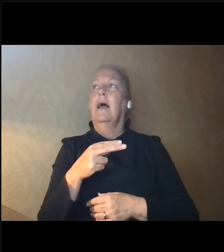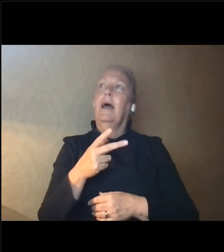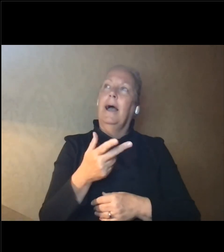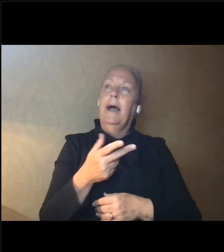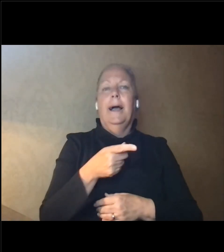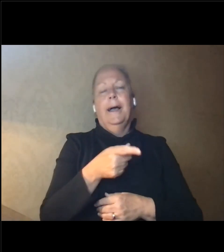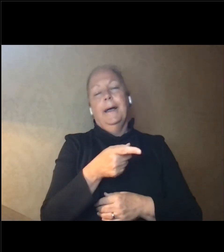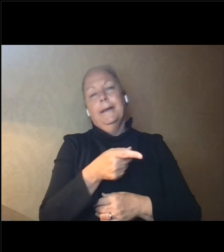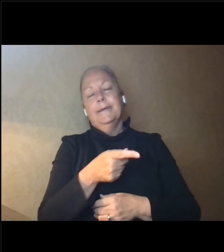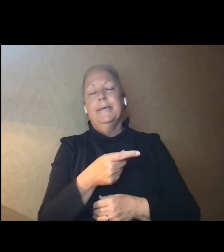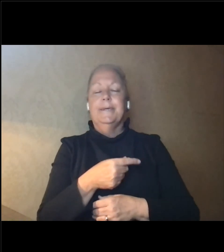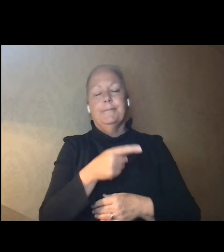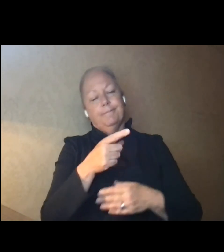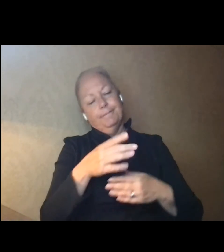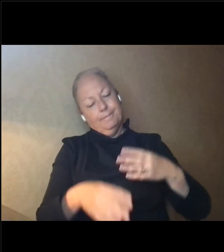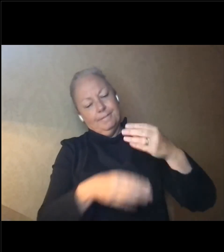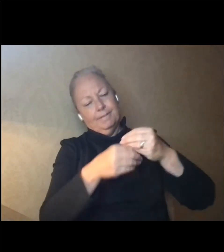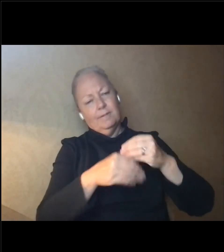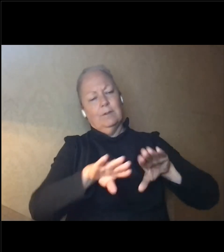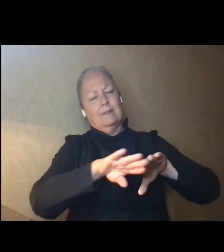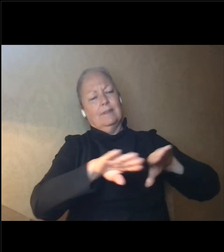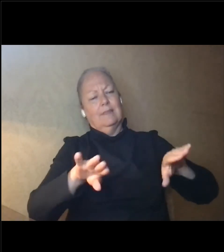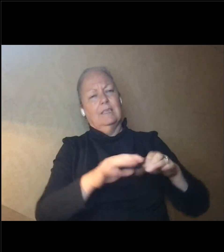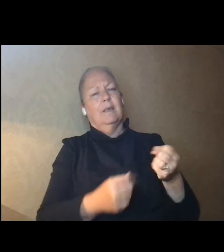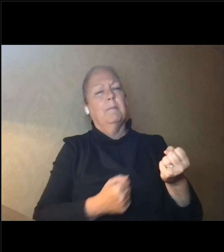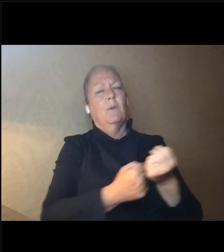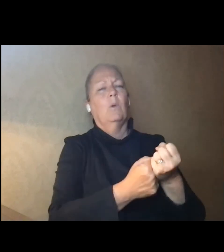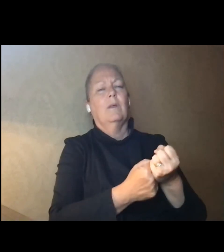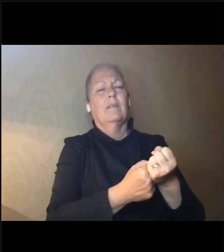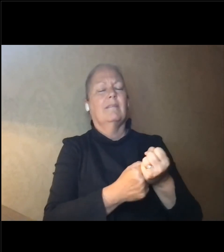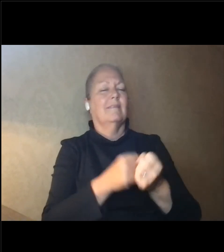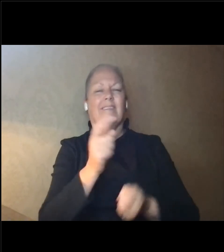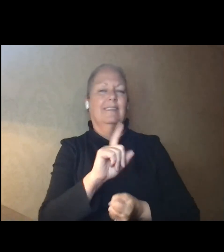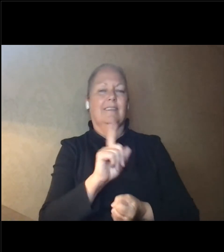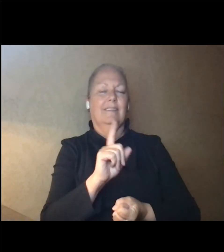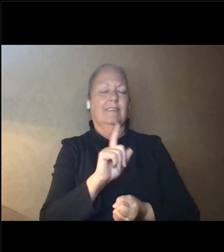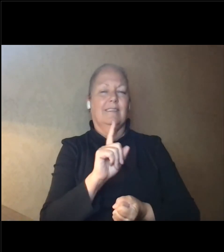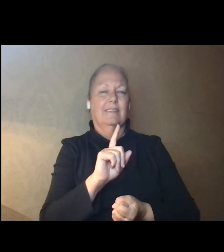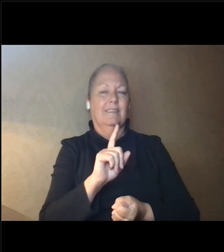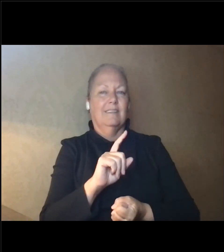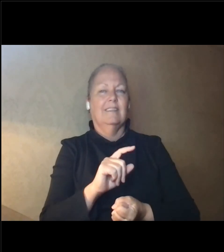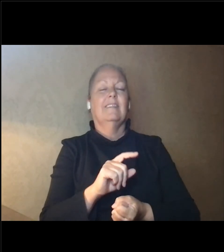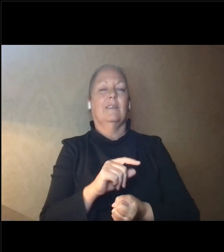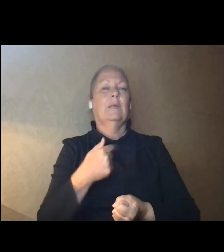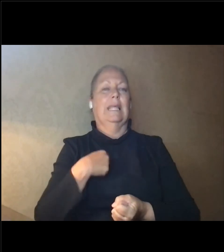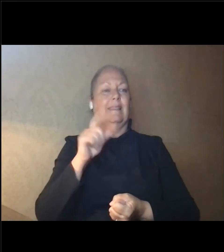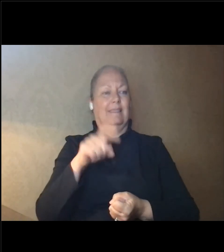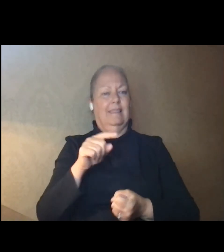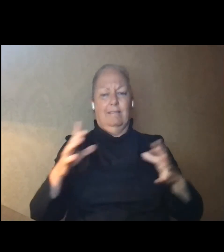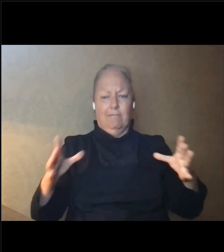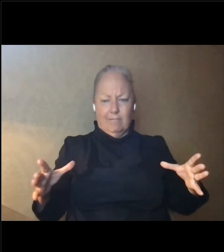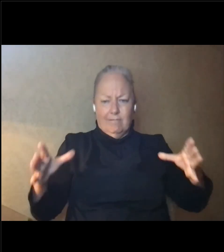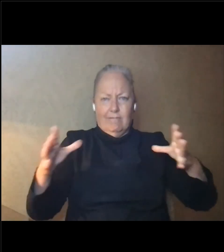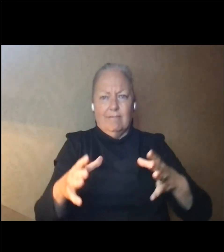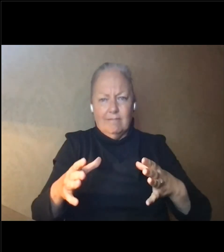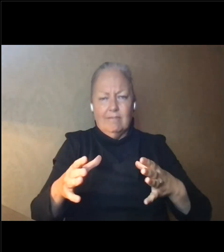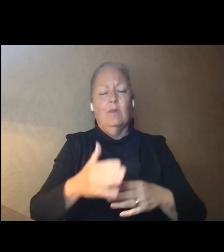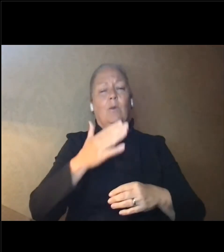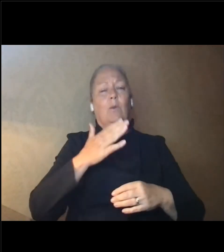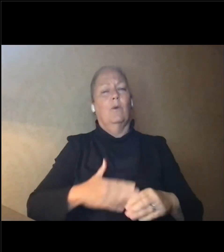an exclusive support system, whereas it is just an extra bit of support which we need. And to create that kind